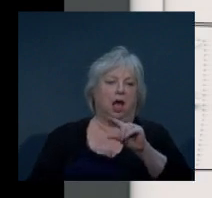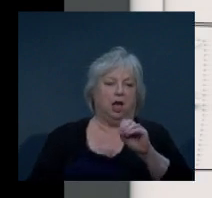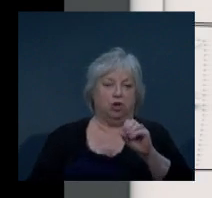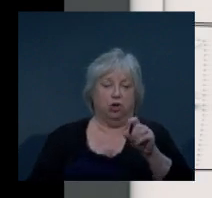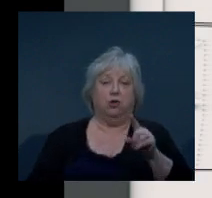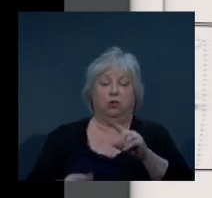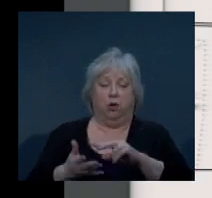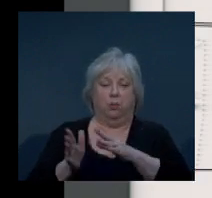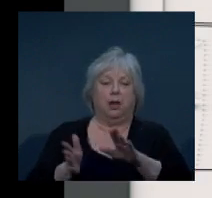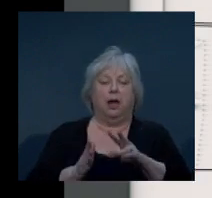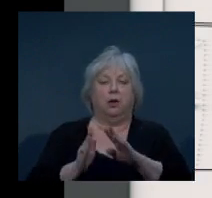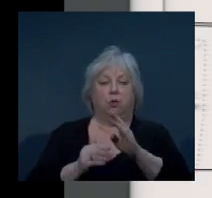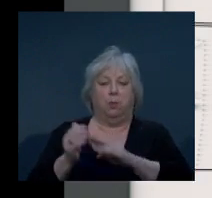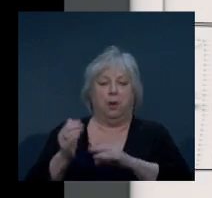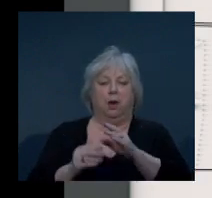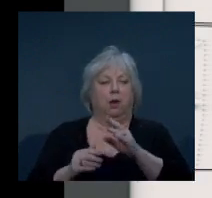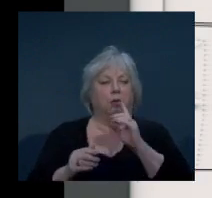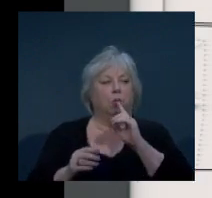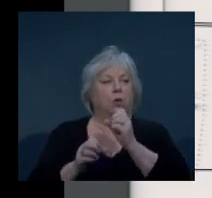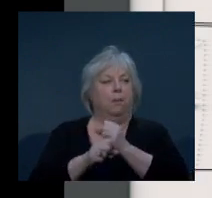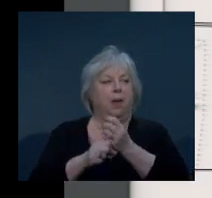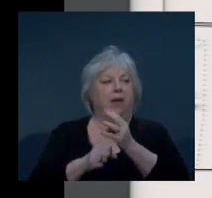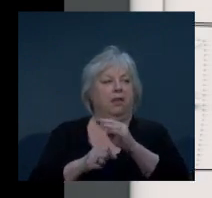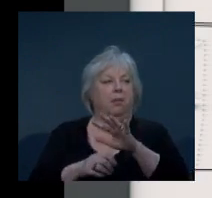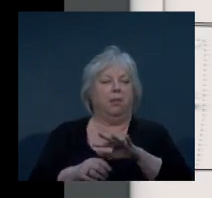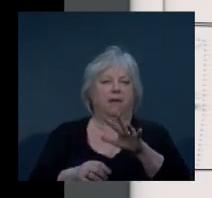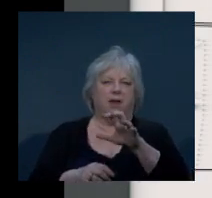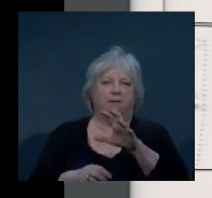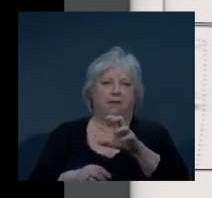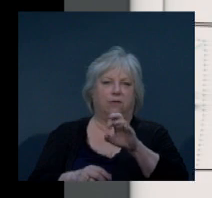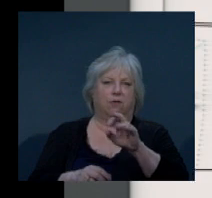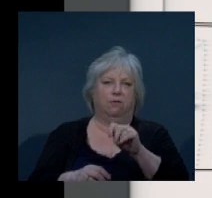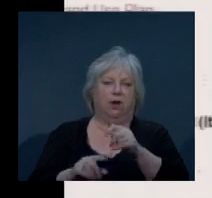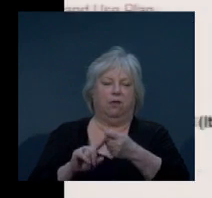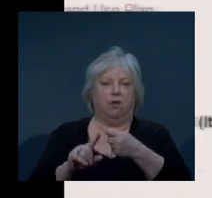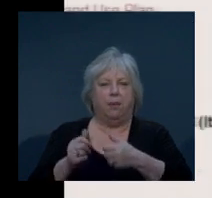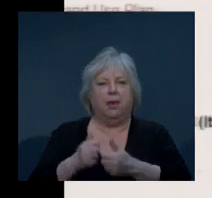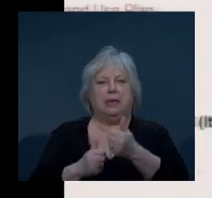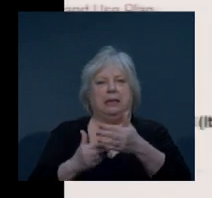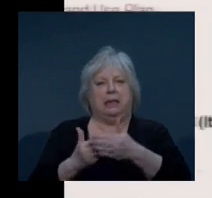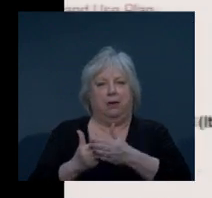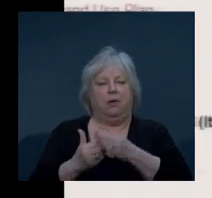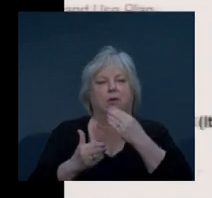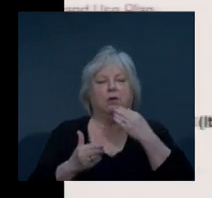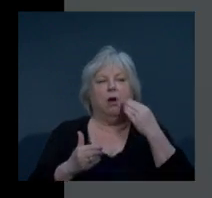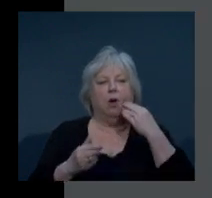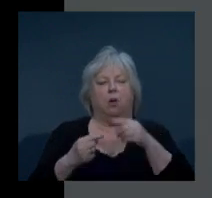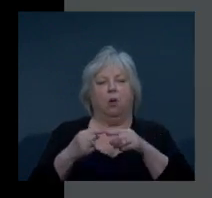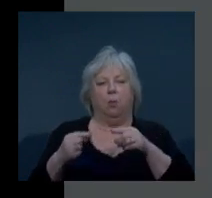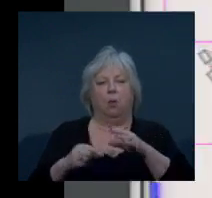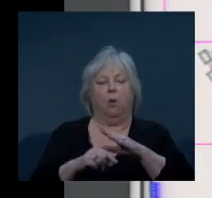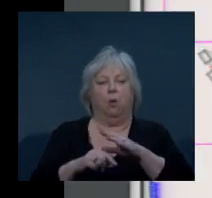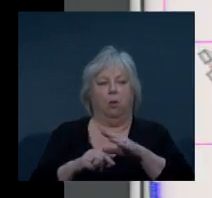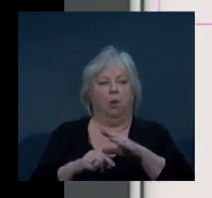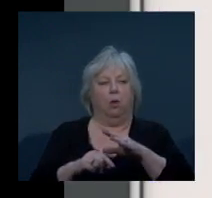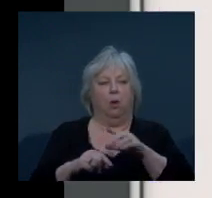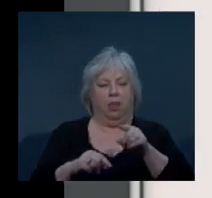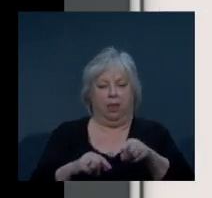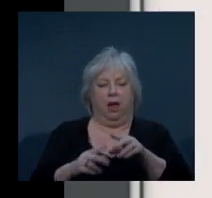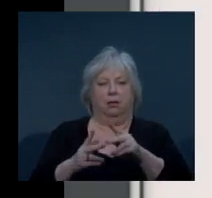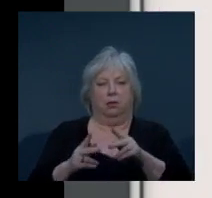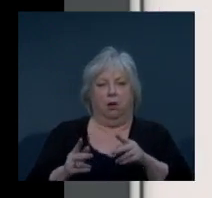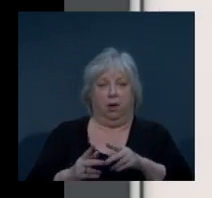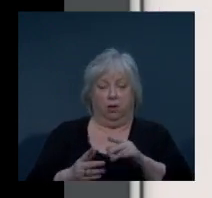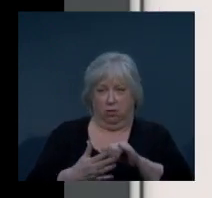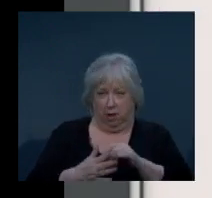at that location will make them about 500 feet from the nearest home at that